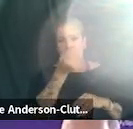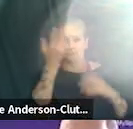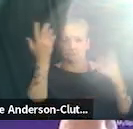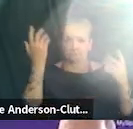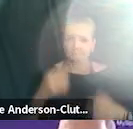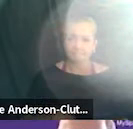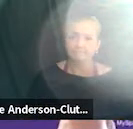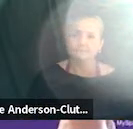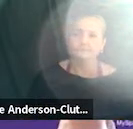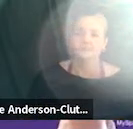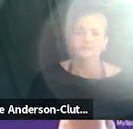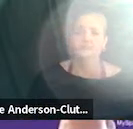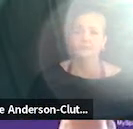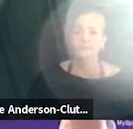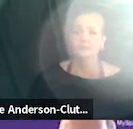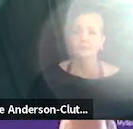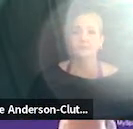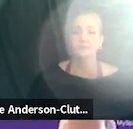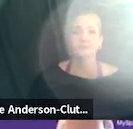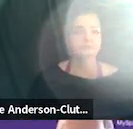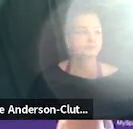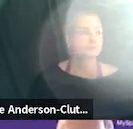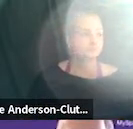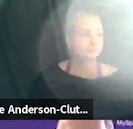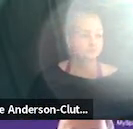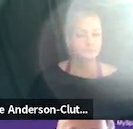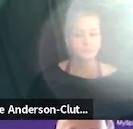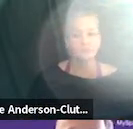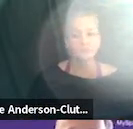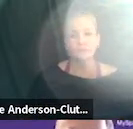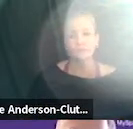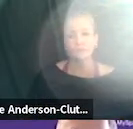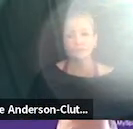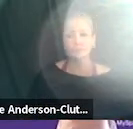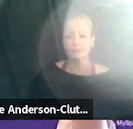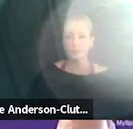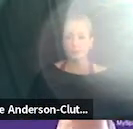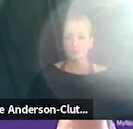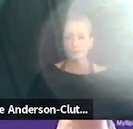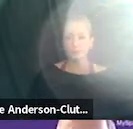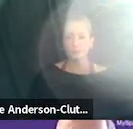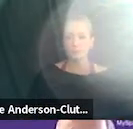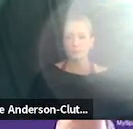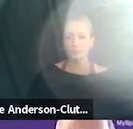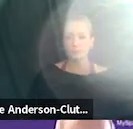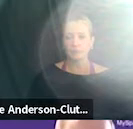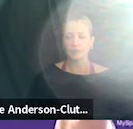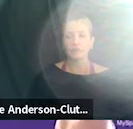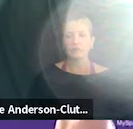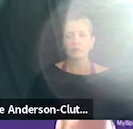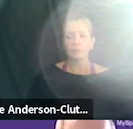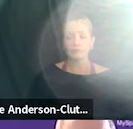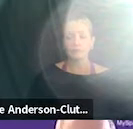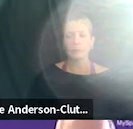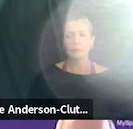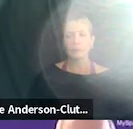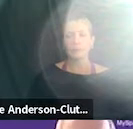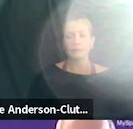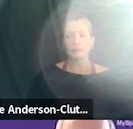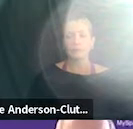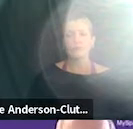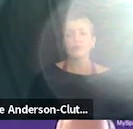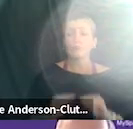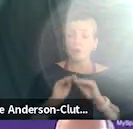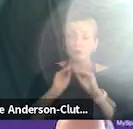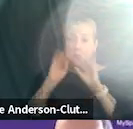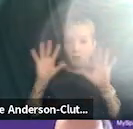Okay, so, diagnostically, again, we're sort of left, or I was anyway, with this question. So he clearly has autism spectrum disorder, he has an intellectual disability,